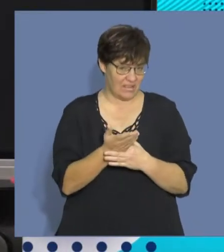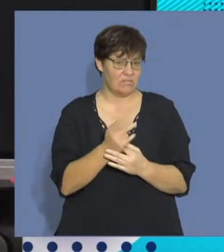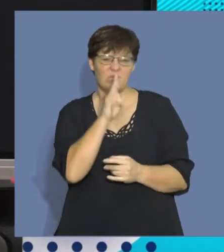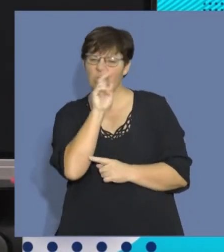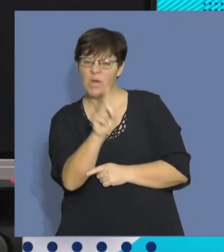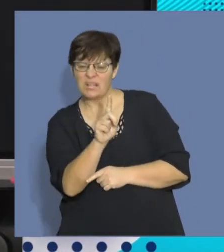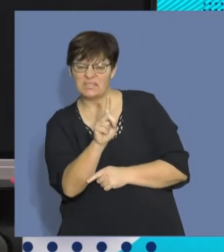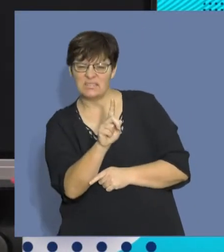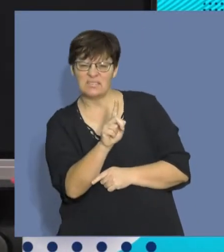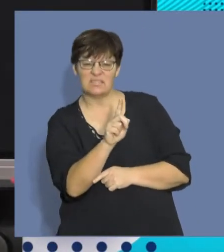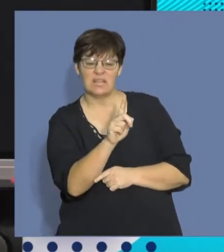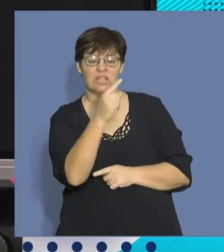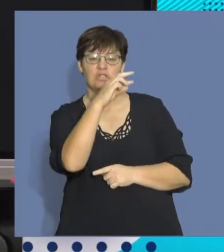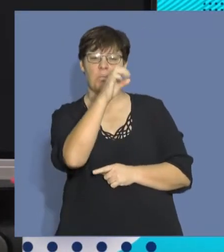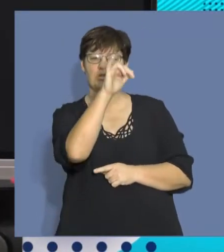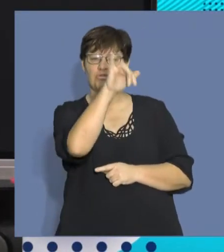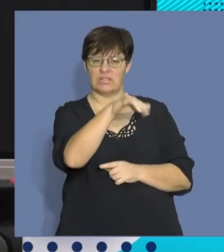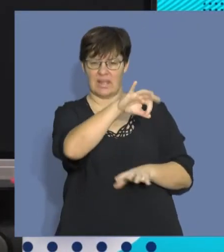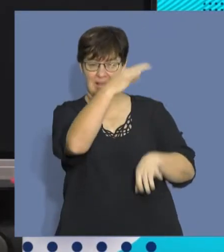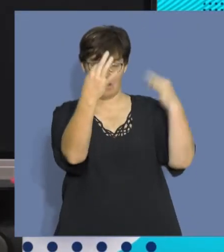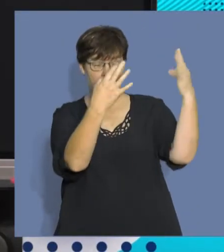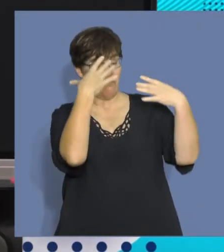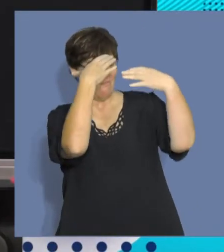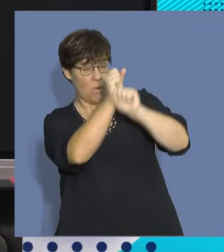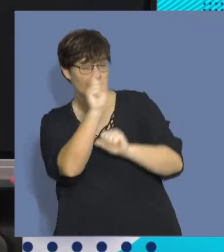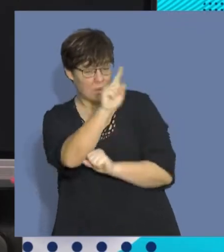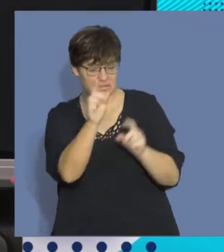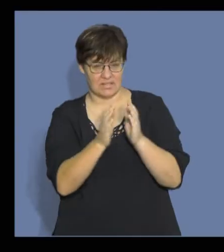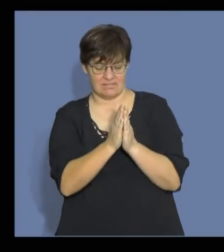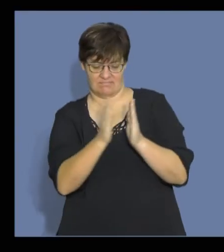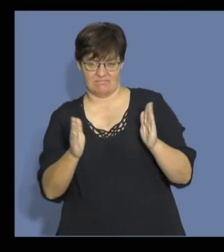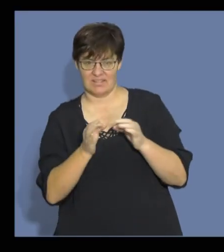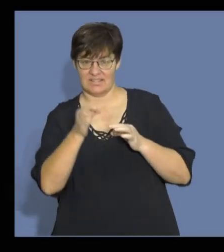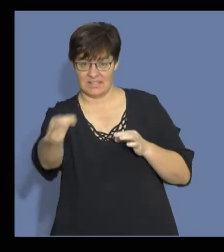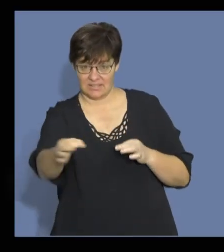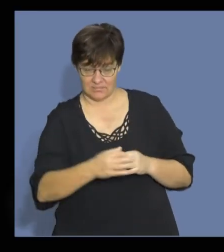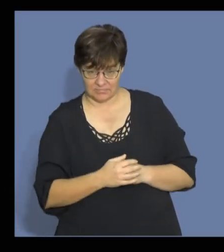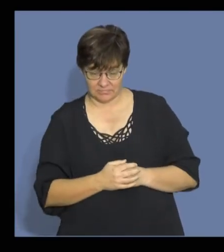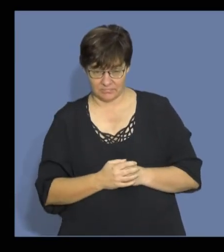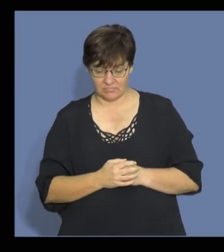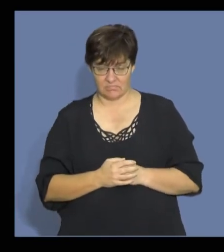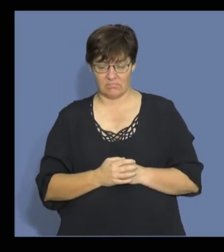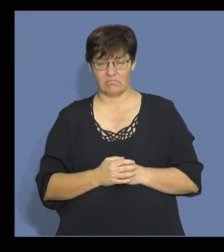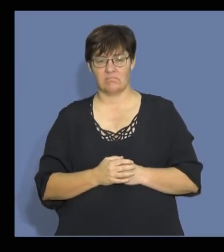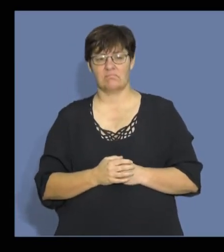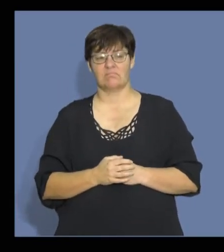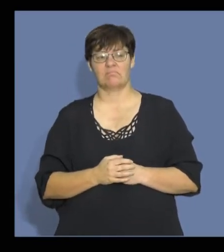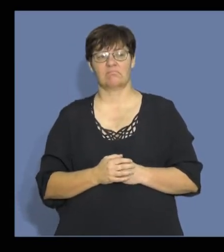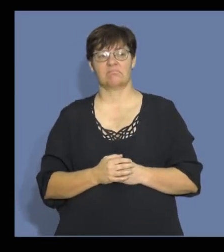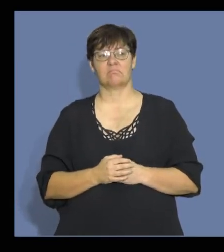analytical geometry and specifically distance. Now, the formula that we had got